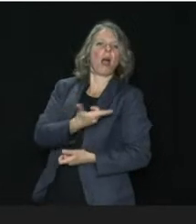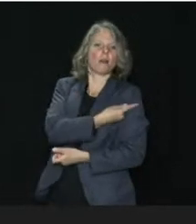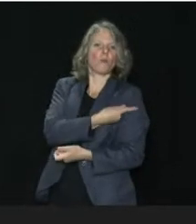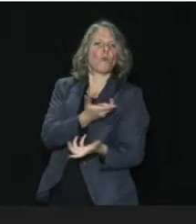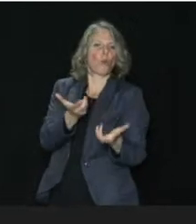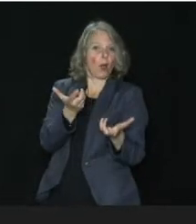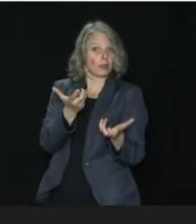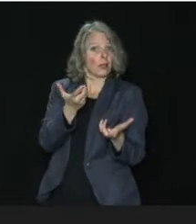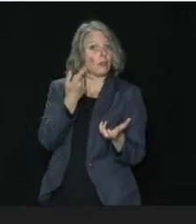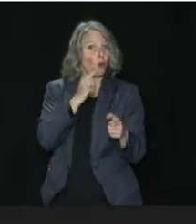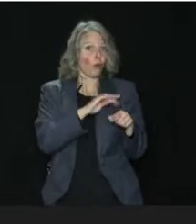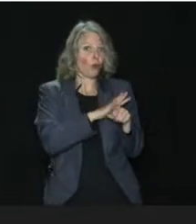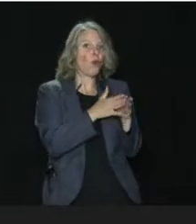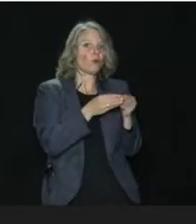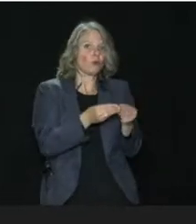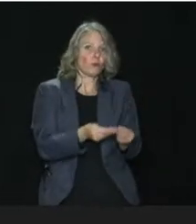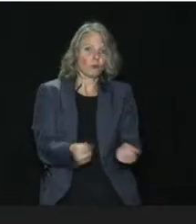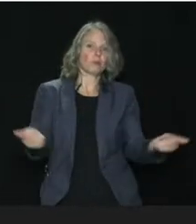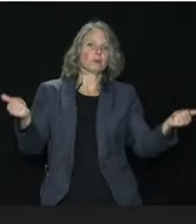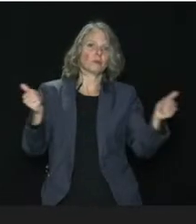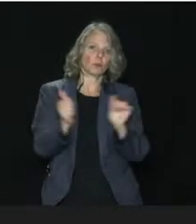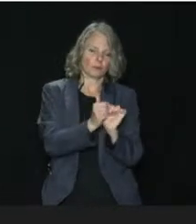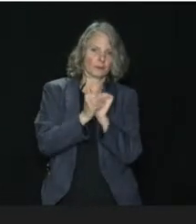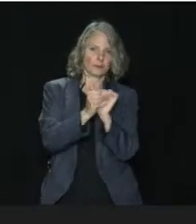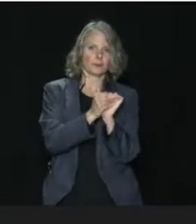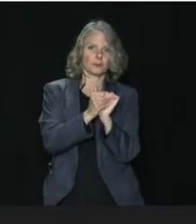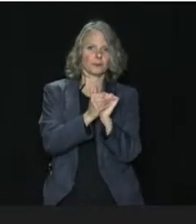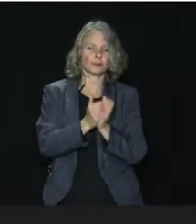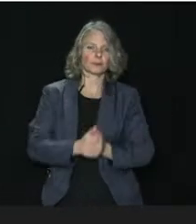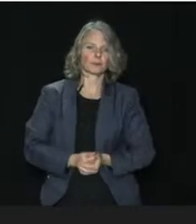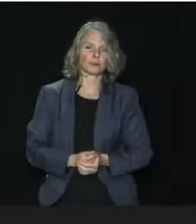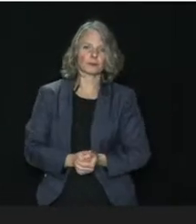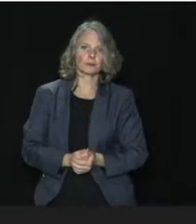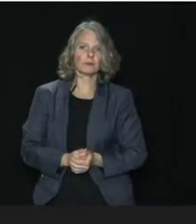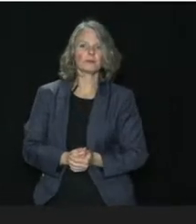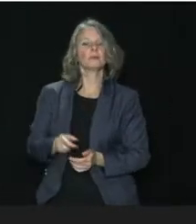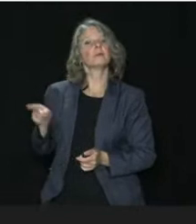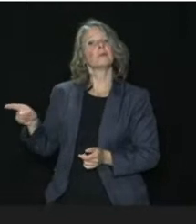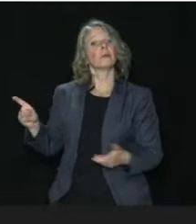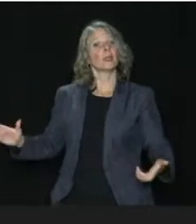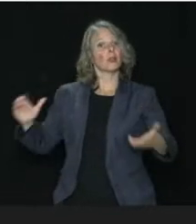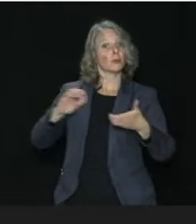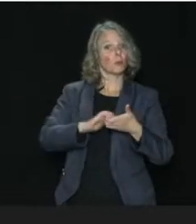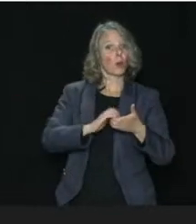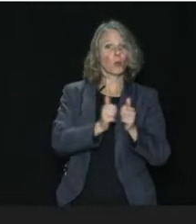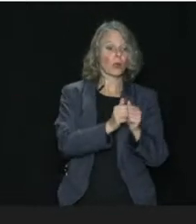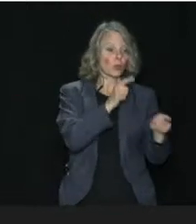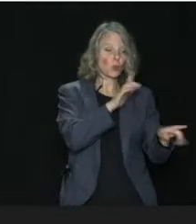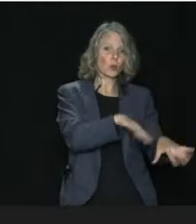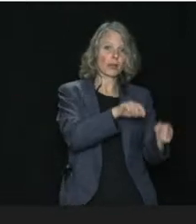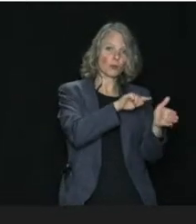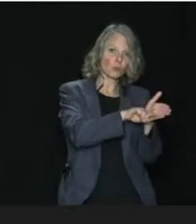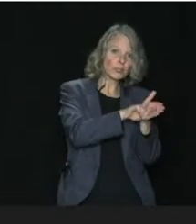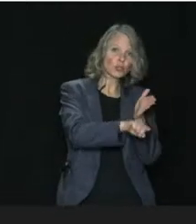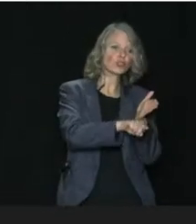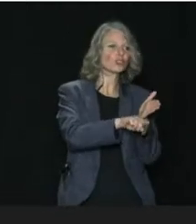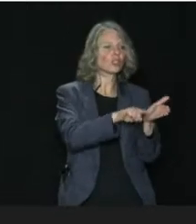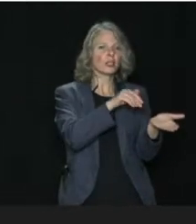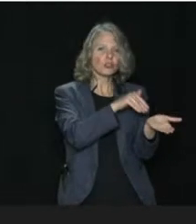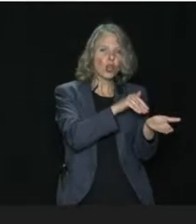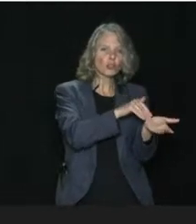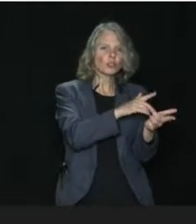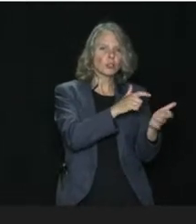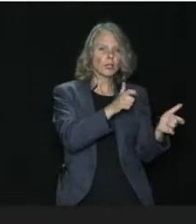pandemic together. They have partnered with task forces and doctors